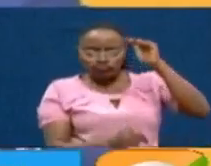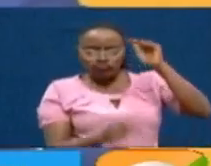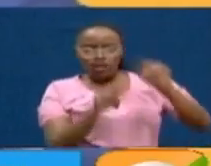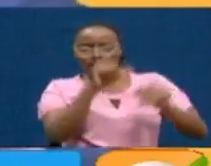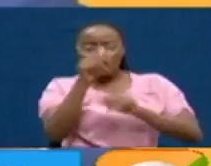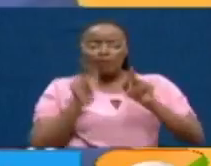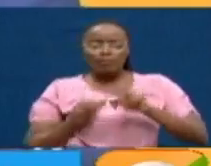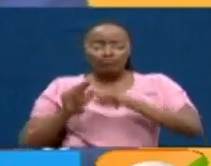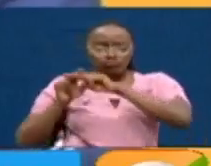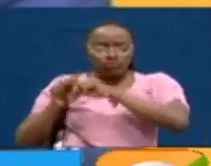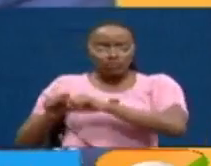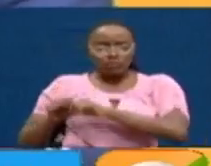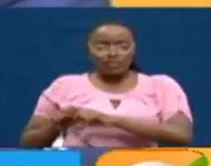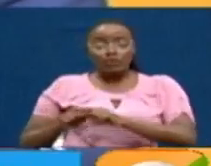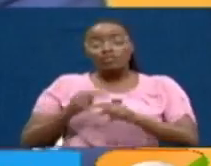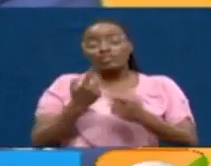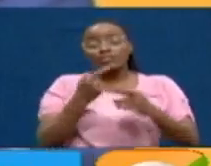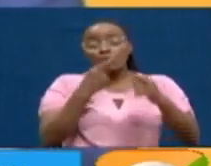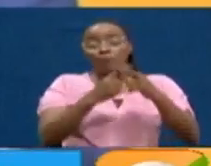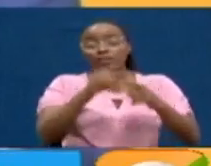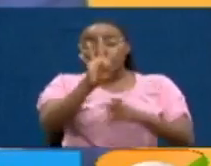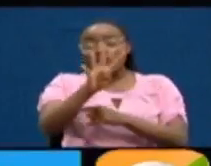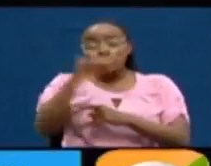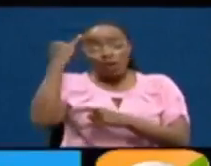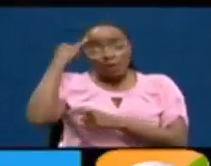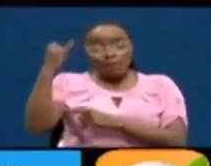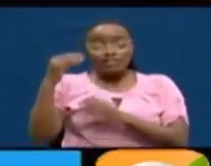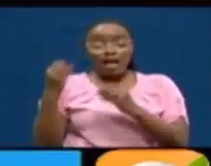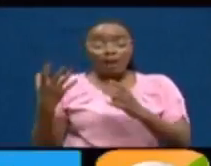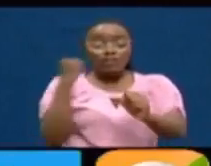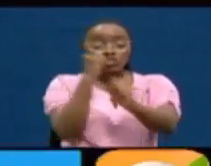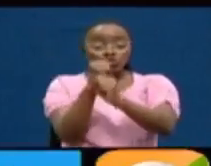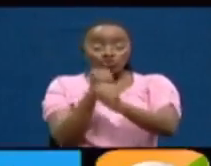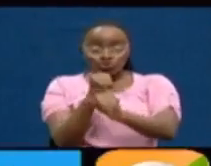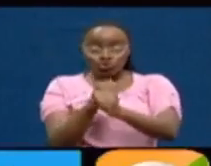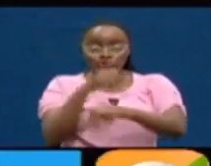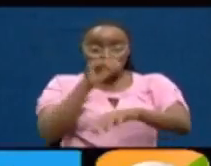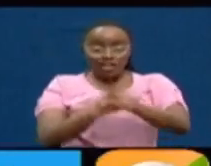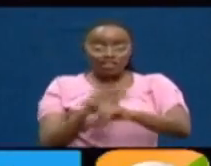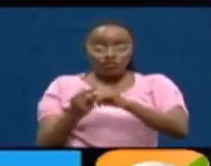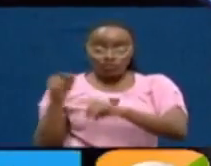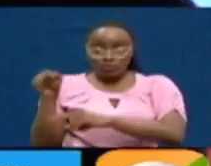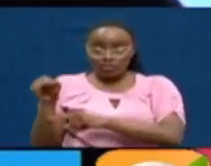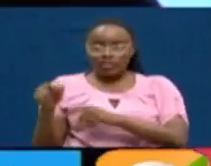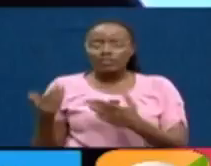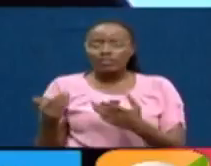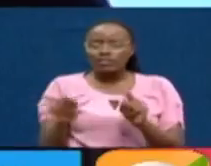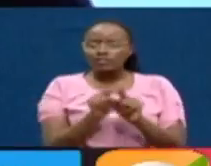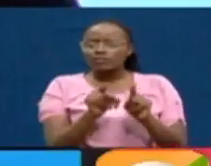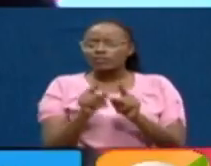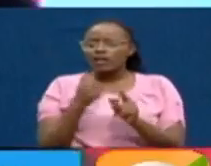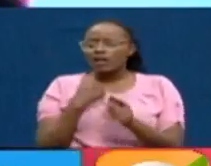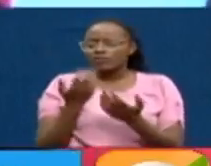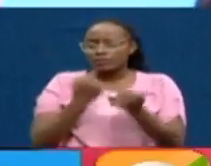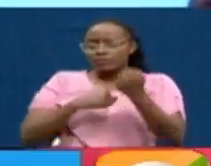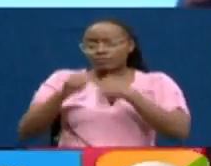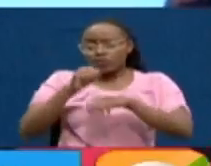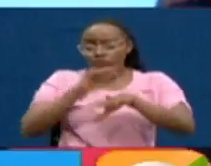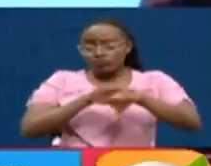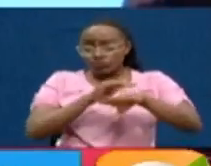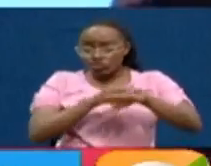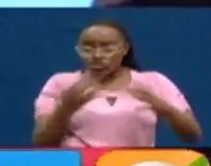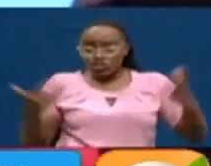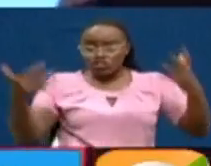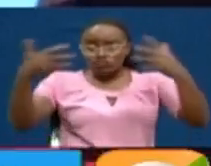other dependents, of which is times four. You can now imagine the number of jobs that are coming out of this. Yeah. We are talking about the cotton to value chain integration.